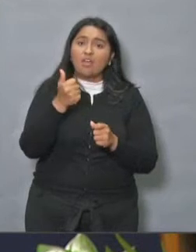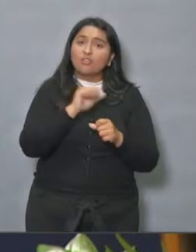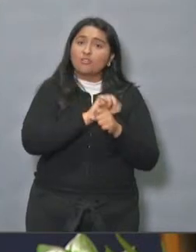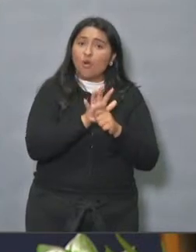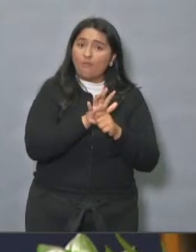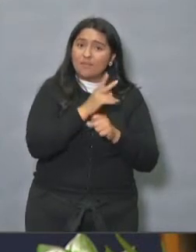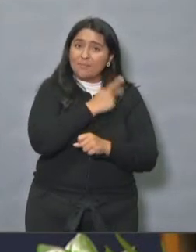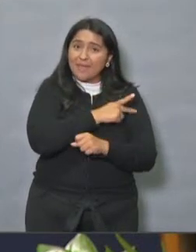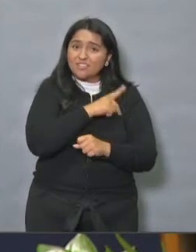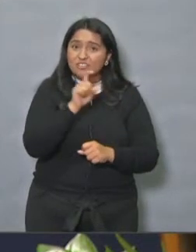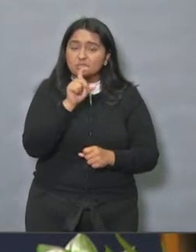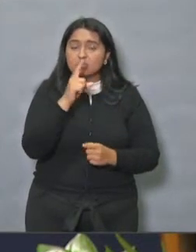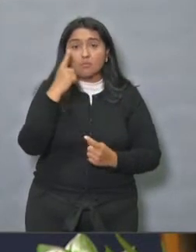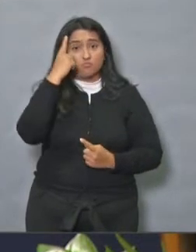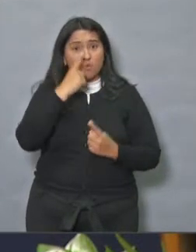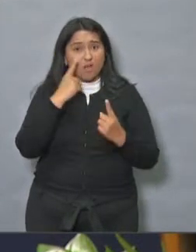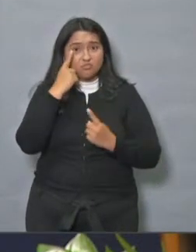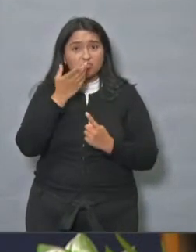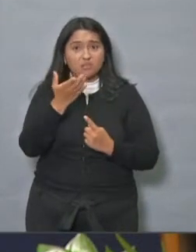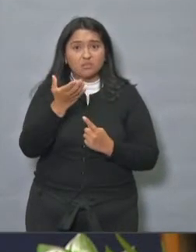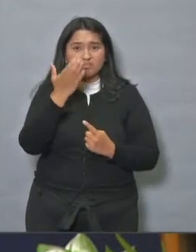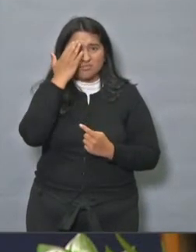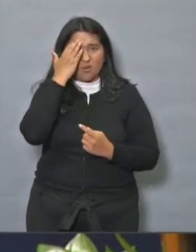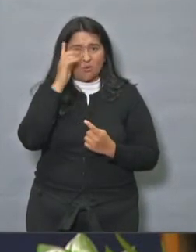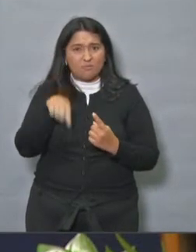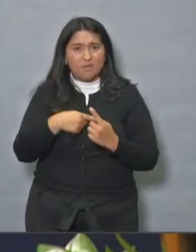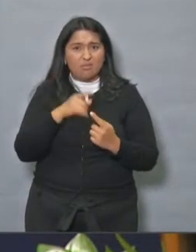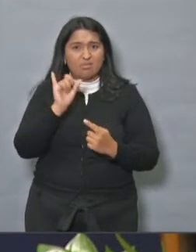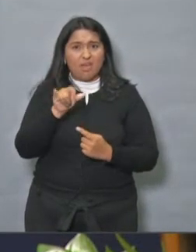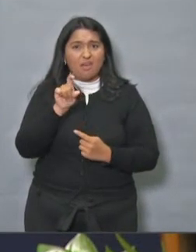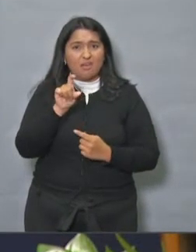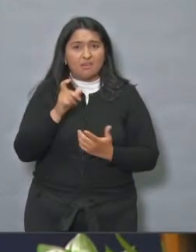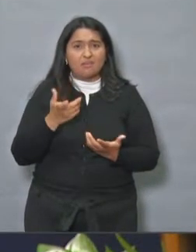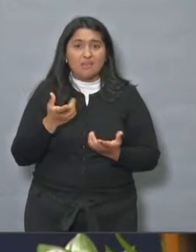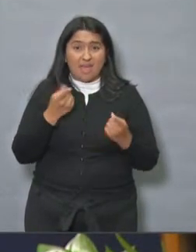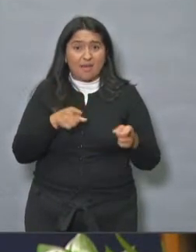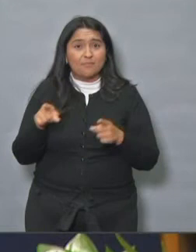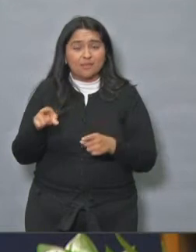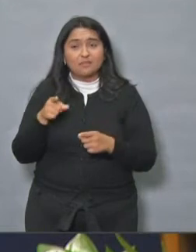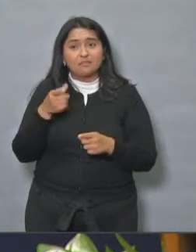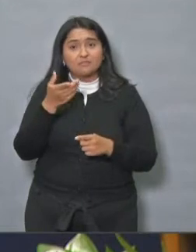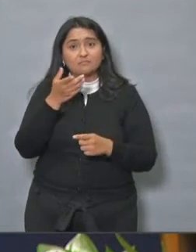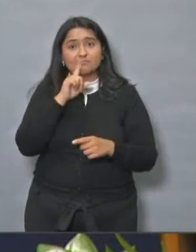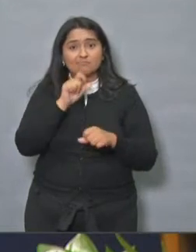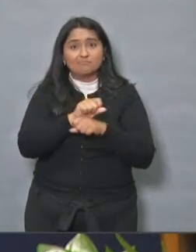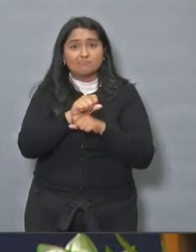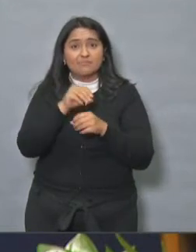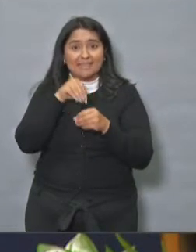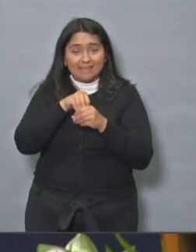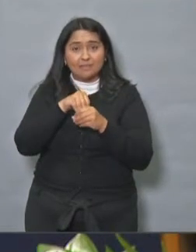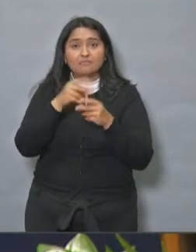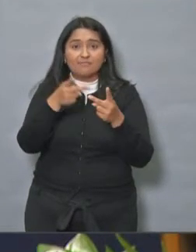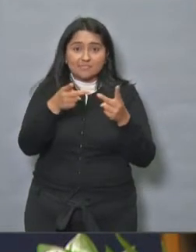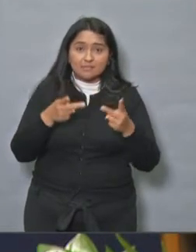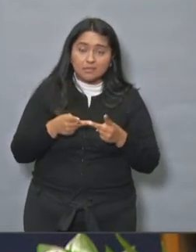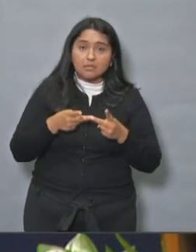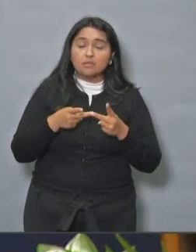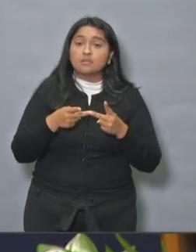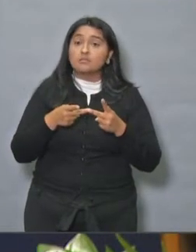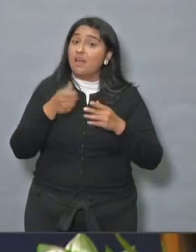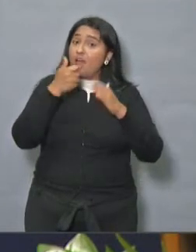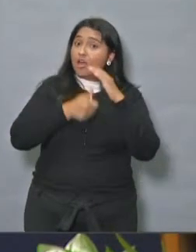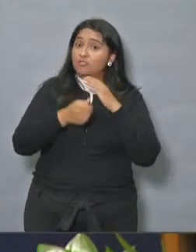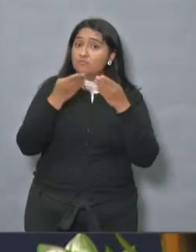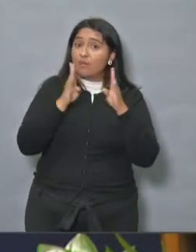County, I'm wondering what you know about such involuntary discharges happening at facilities under public health purview,